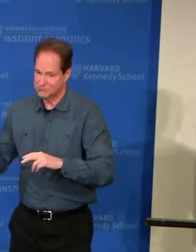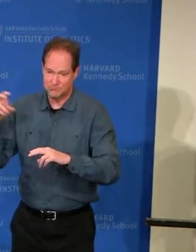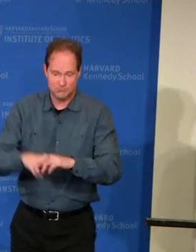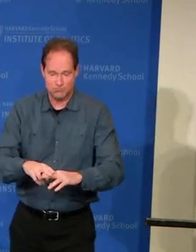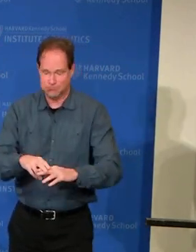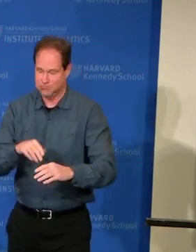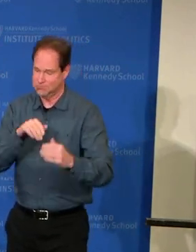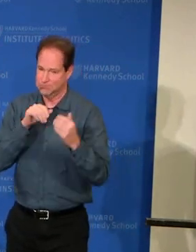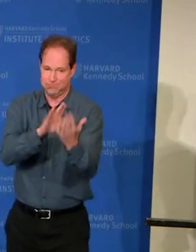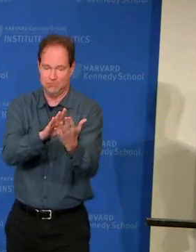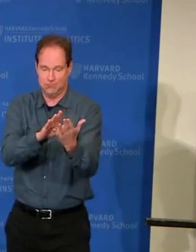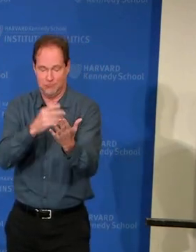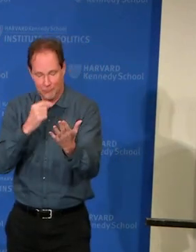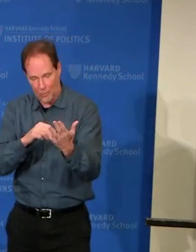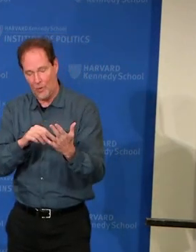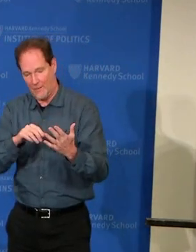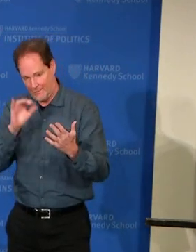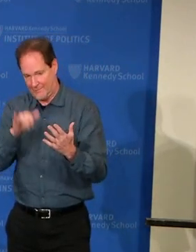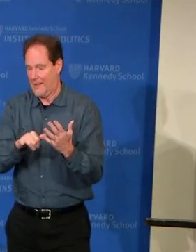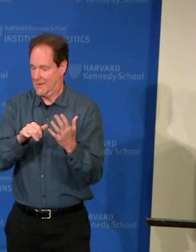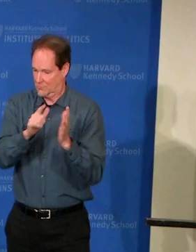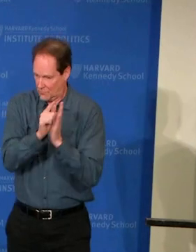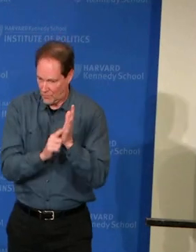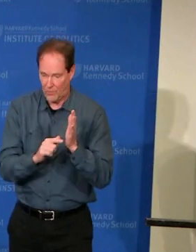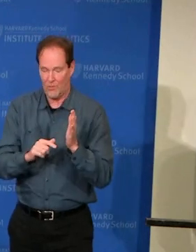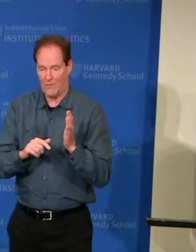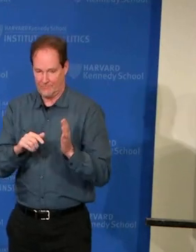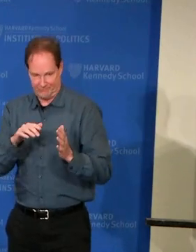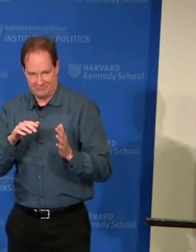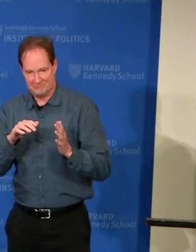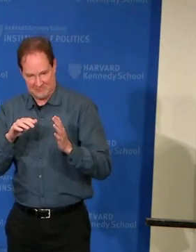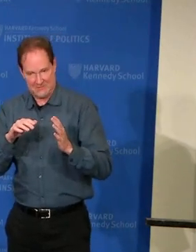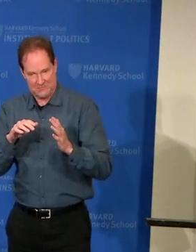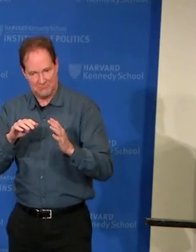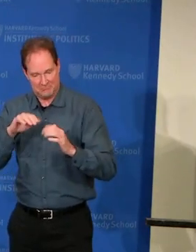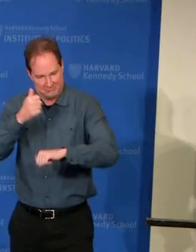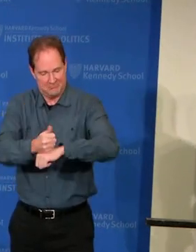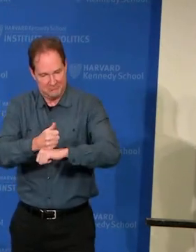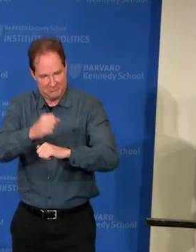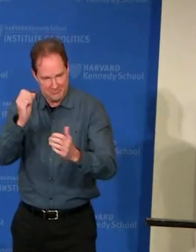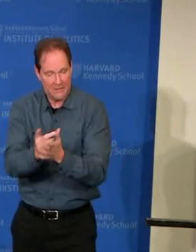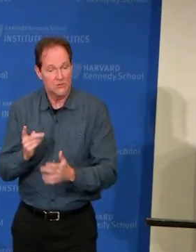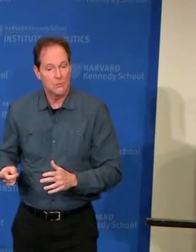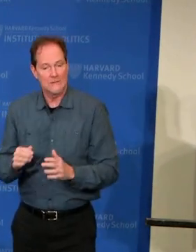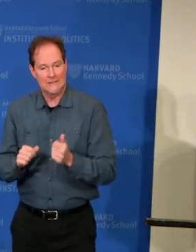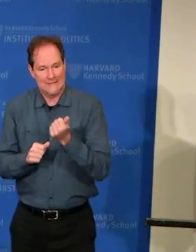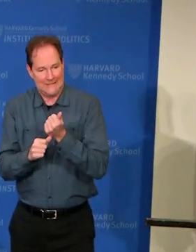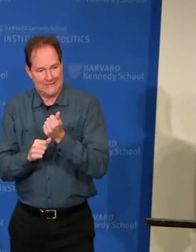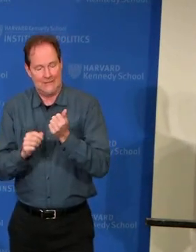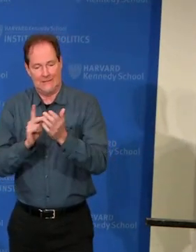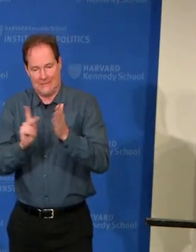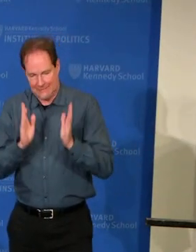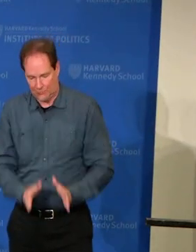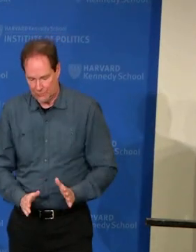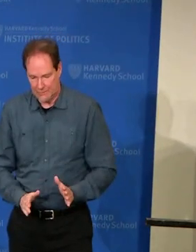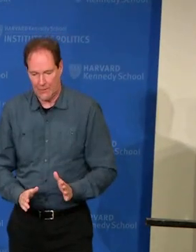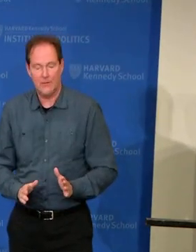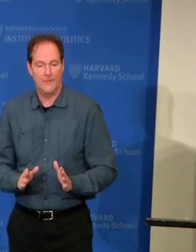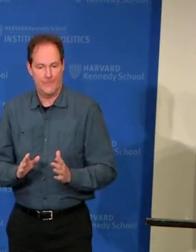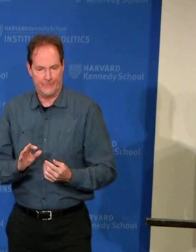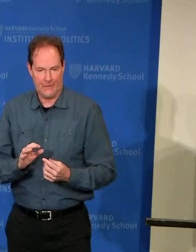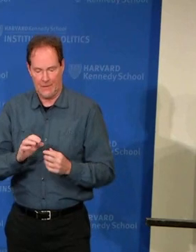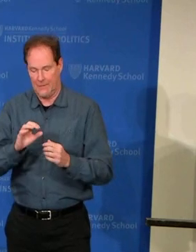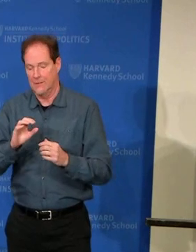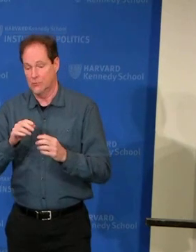law established. She was the assistant secretary and the special education and the Department of